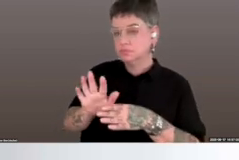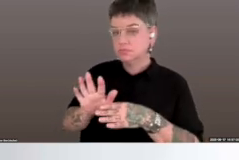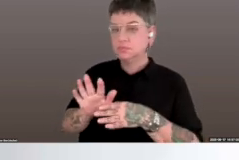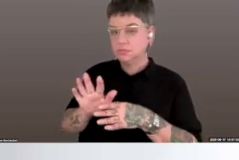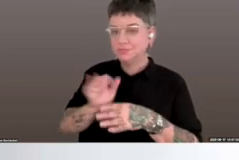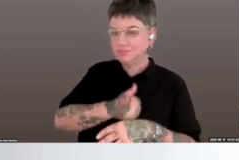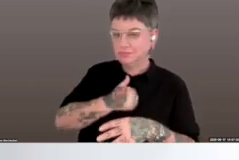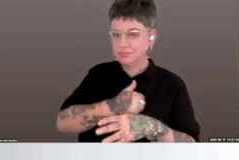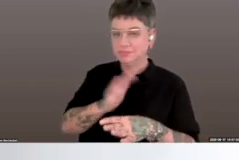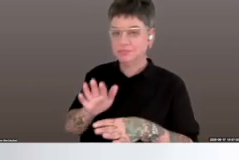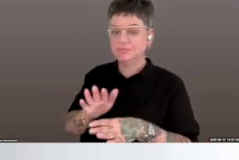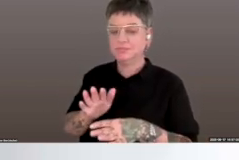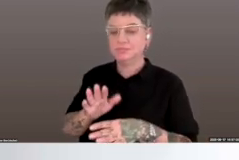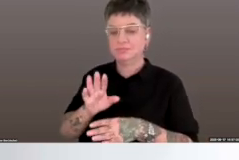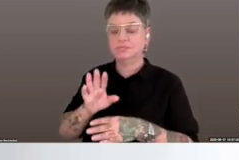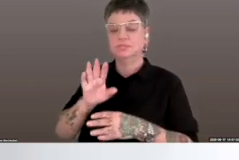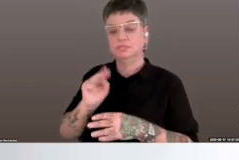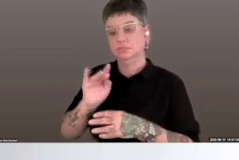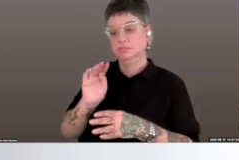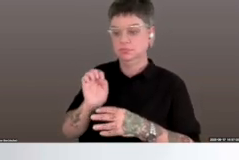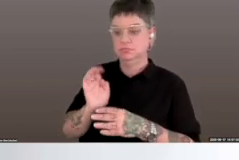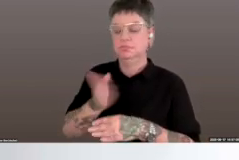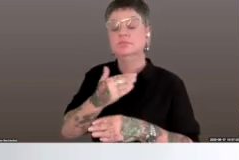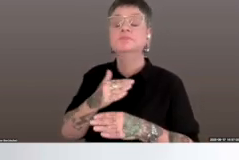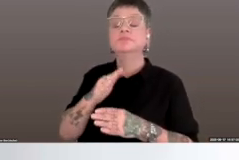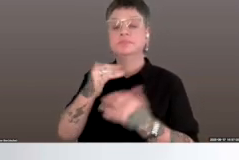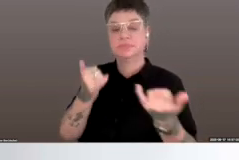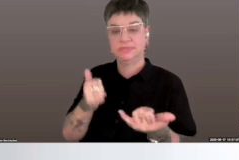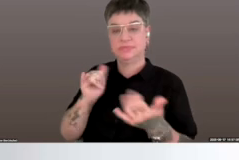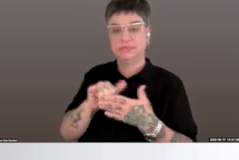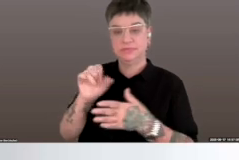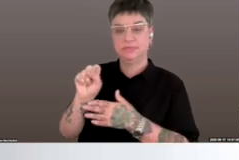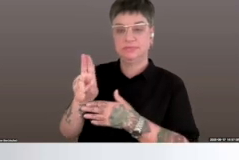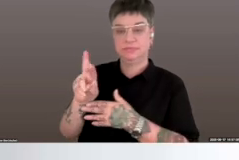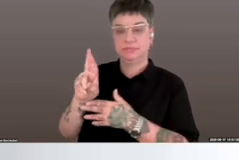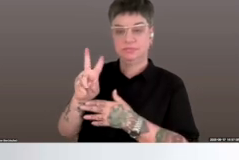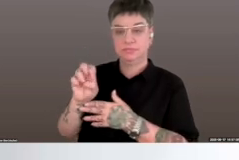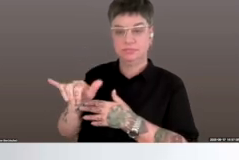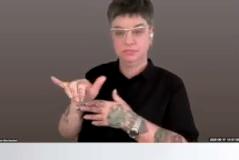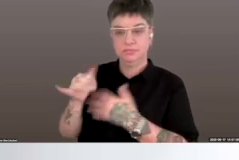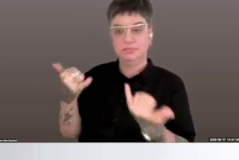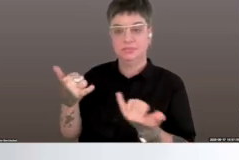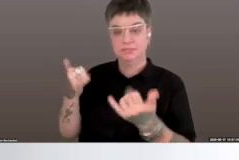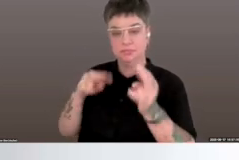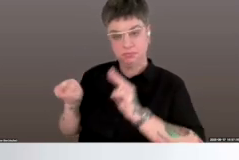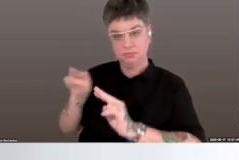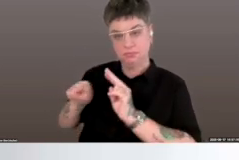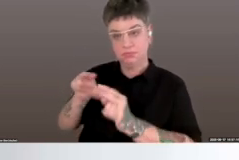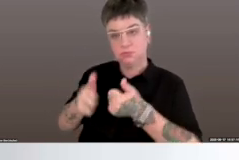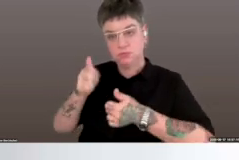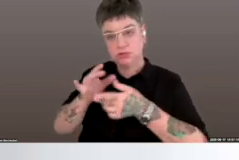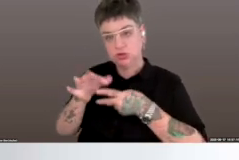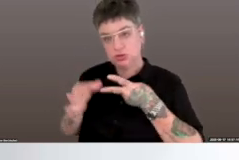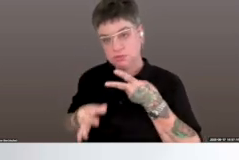sorry about that. It looked like I went back on mute. Yeah, so that survey is kind of where we are looking at what option folks would want